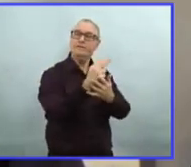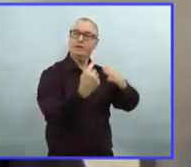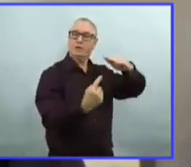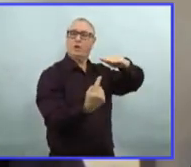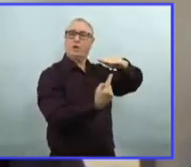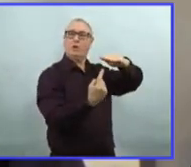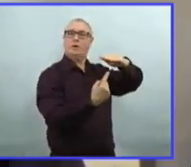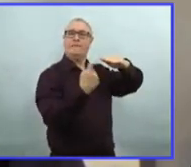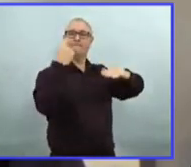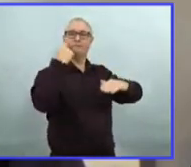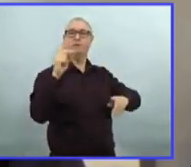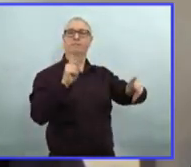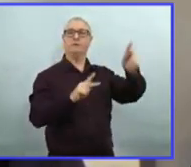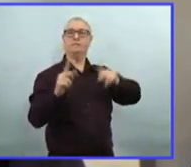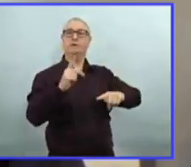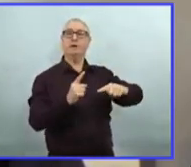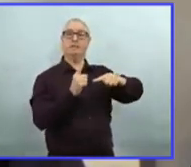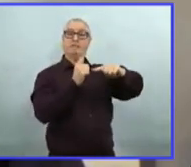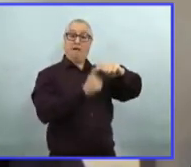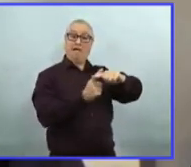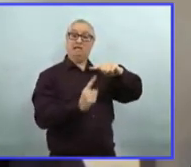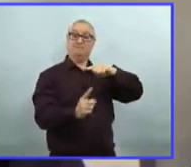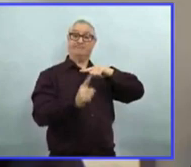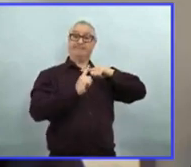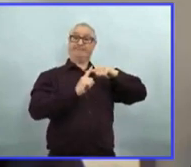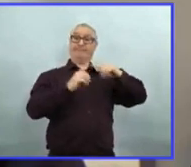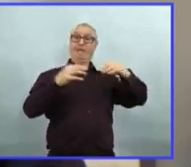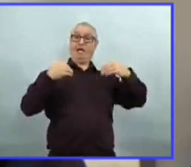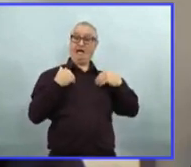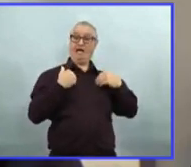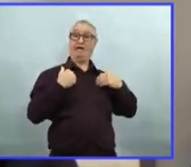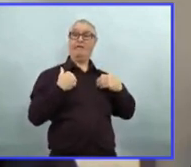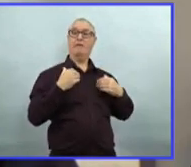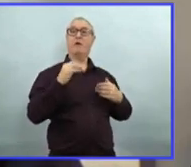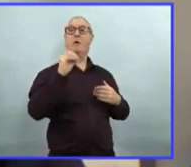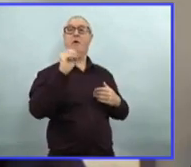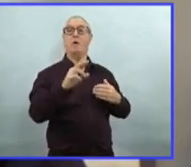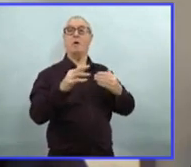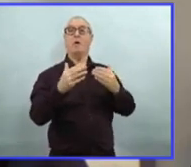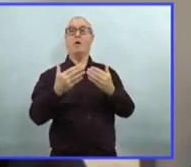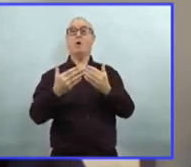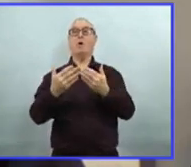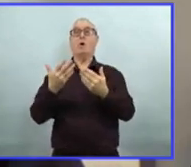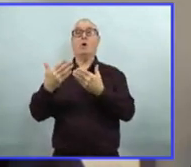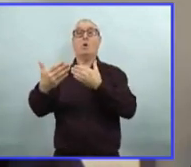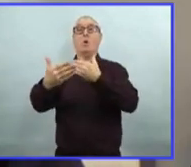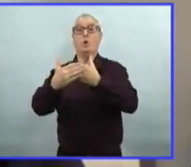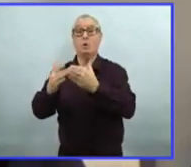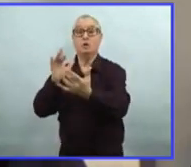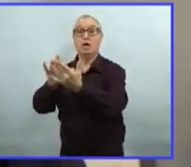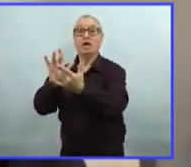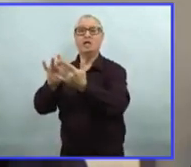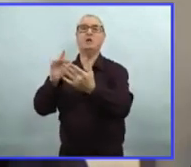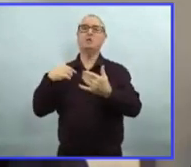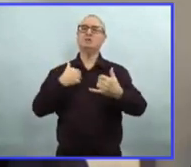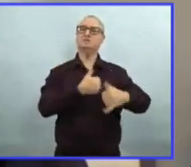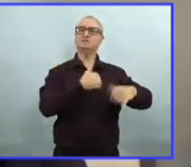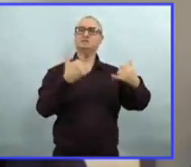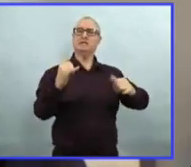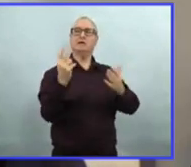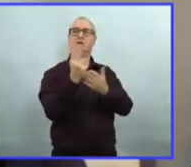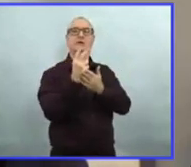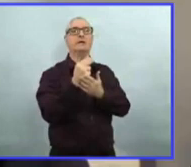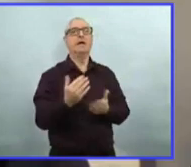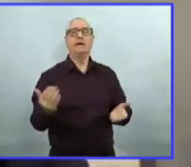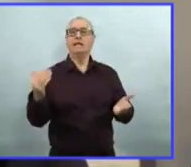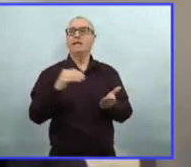test positive and also who are named as contacts. And it's all, again, about that risk, right? So the